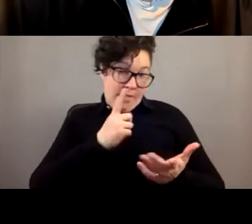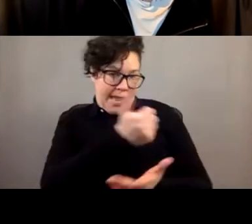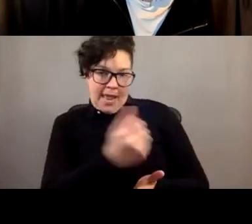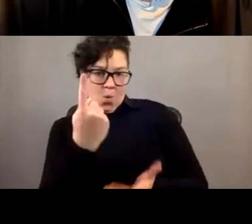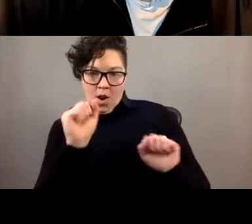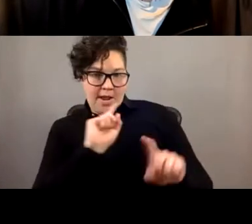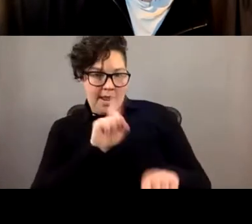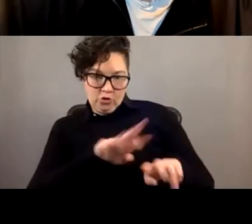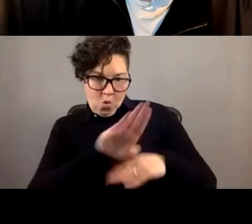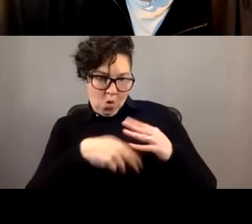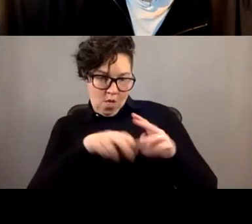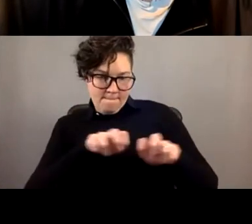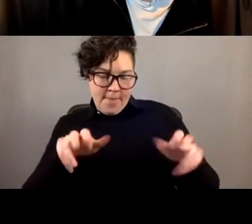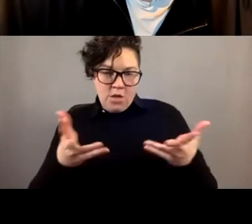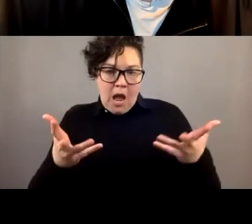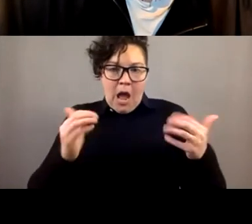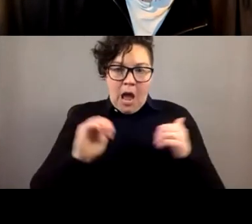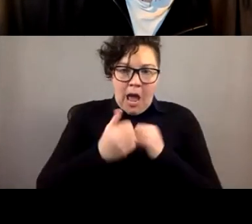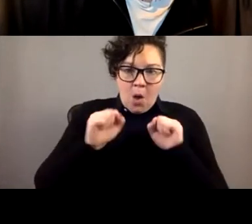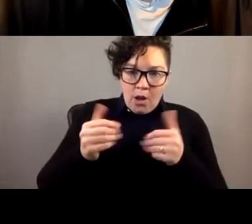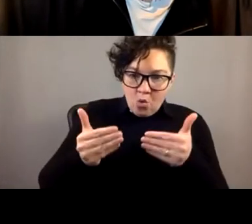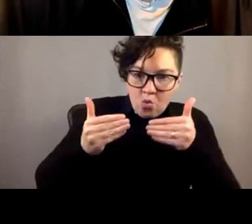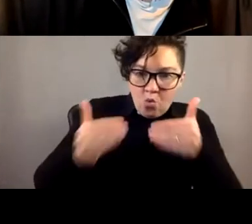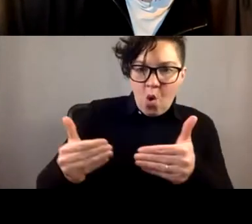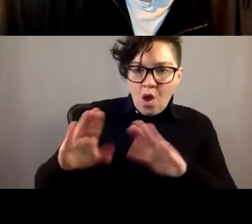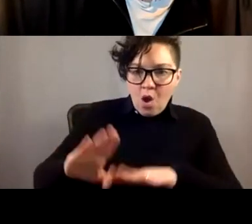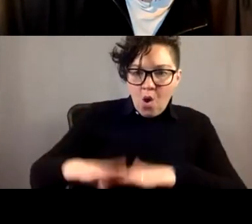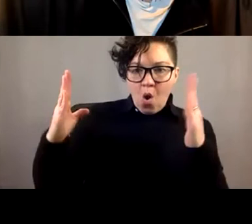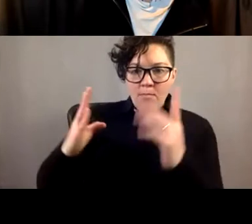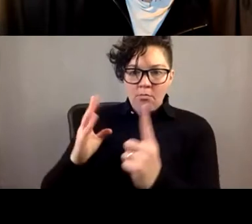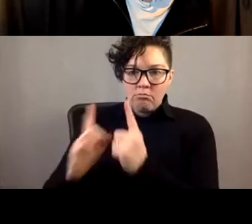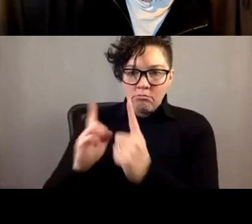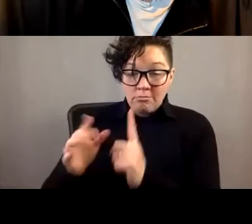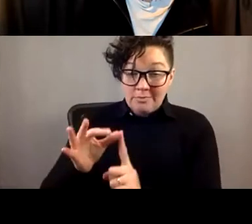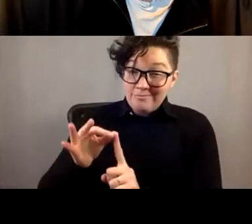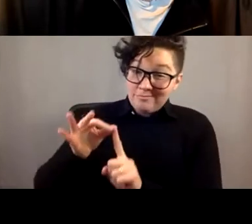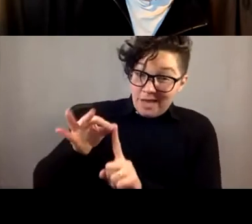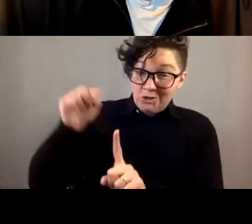to engage in these conversations, particularly with our students?